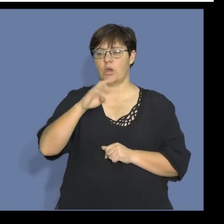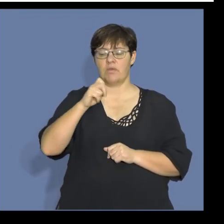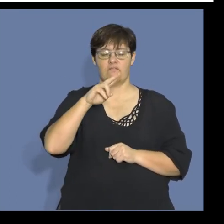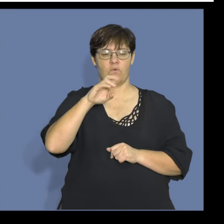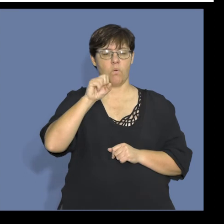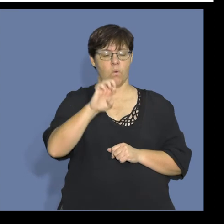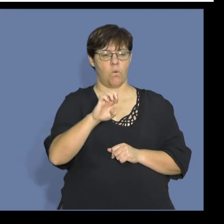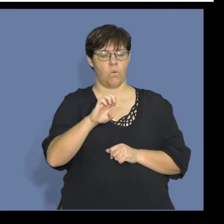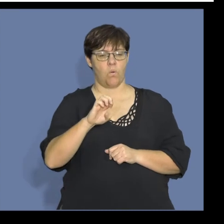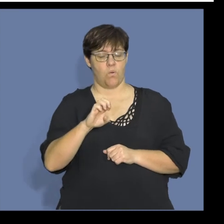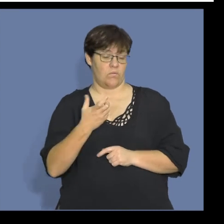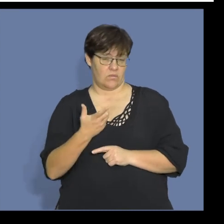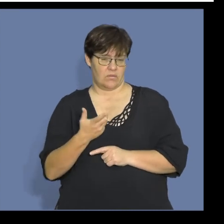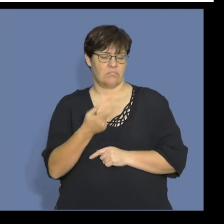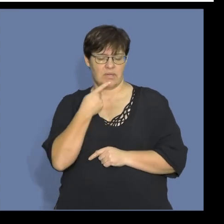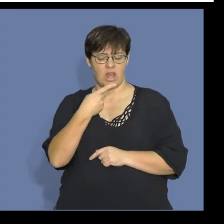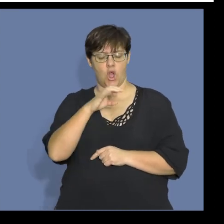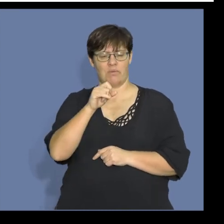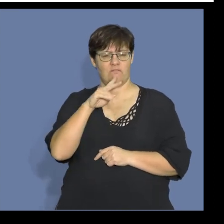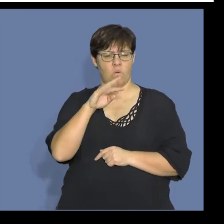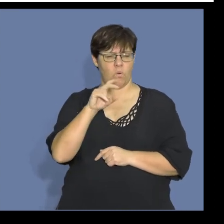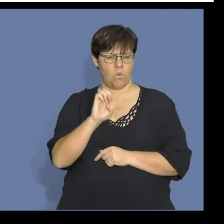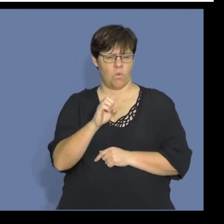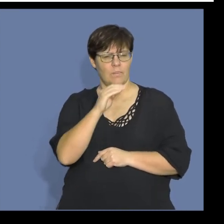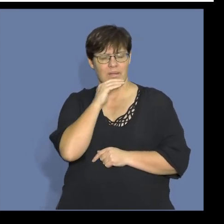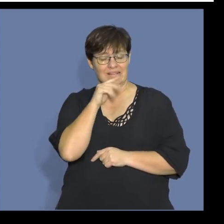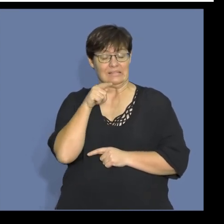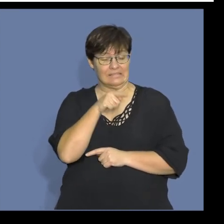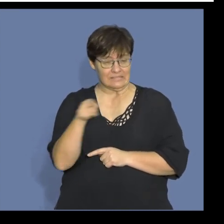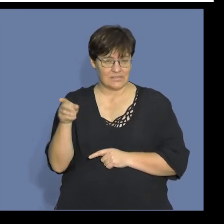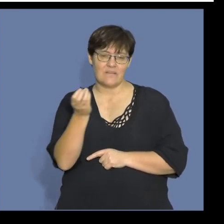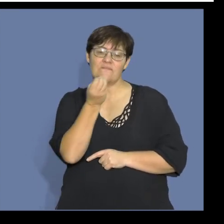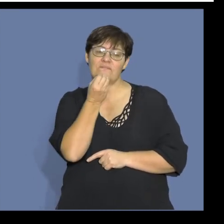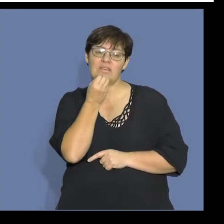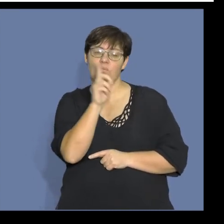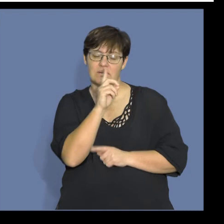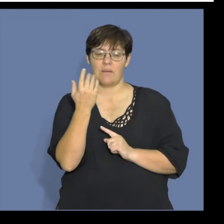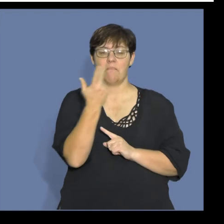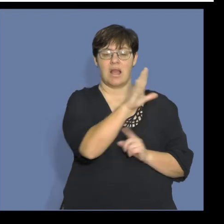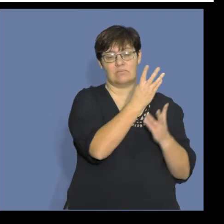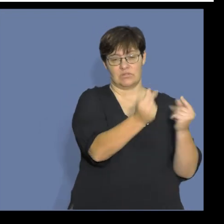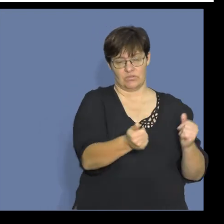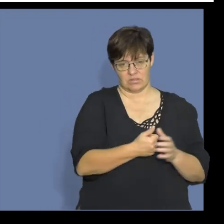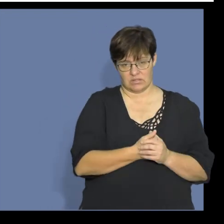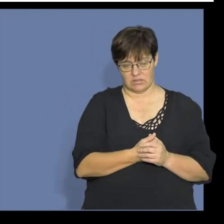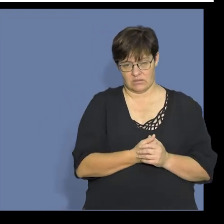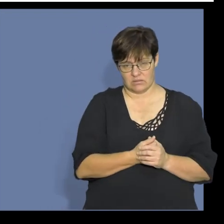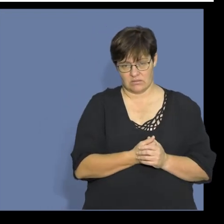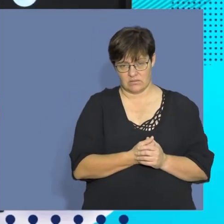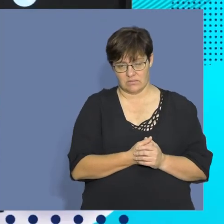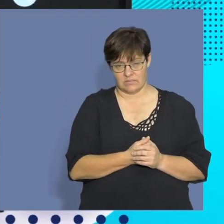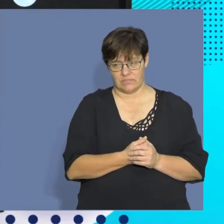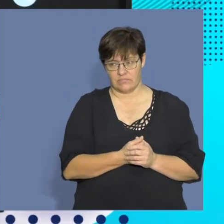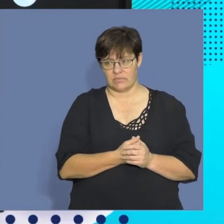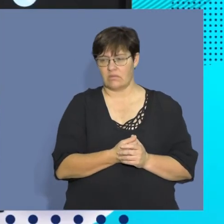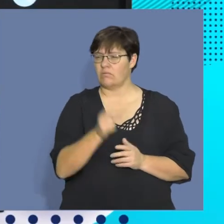Finally, the herbivore organism. So when we refer to herbivores, we refer to those that feed off plant material or